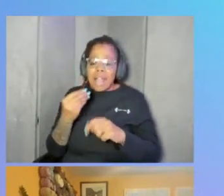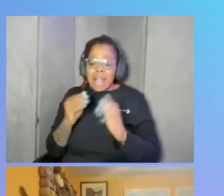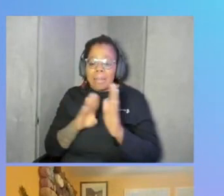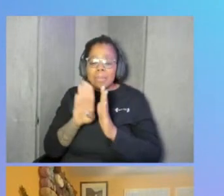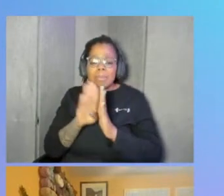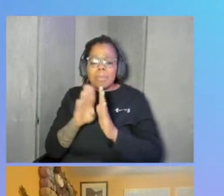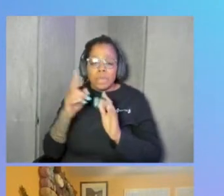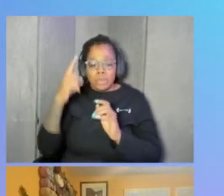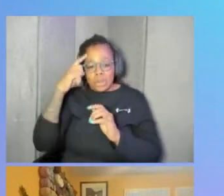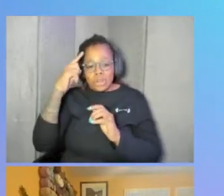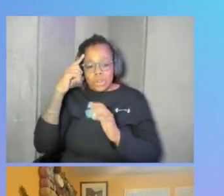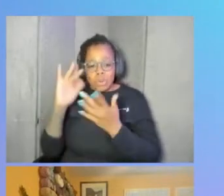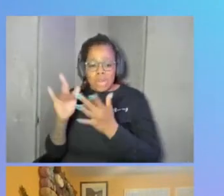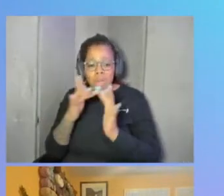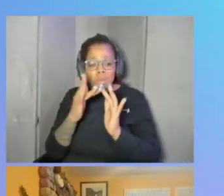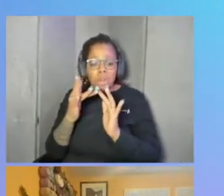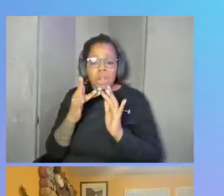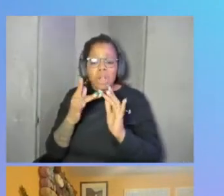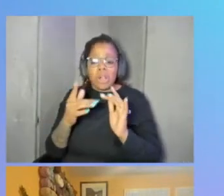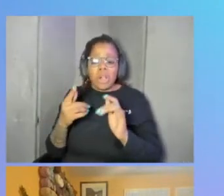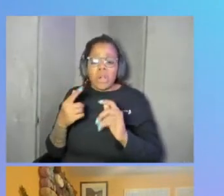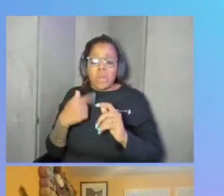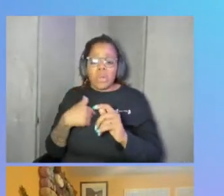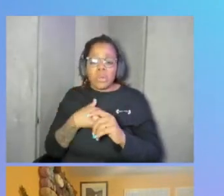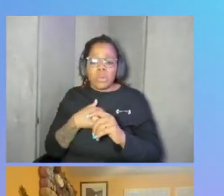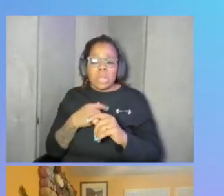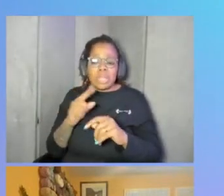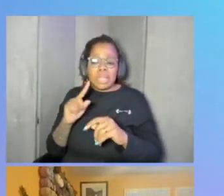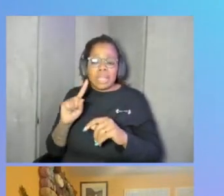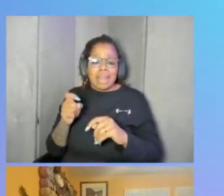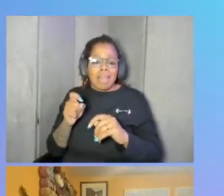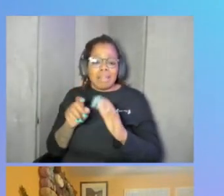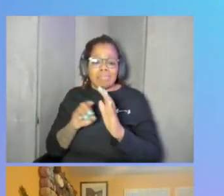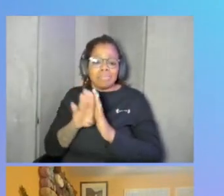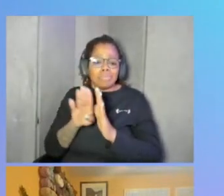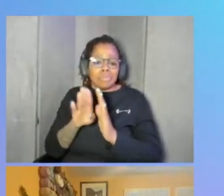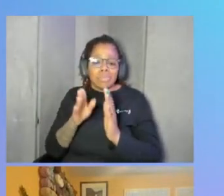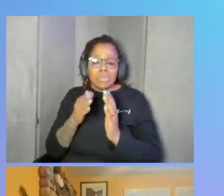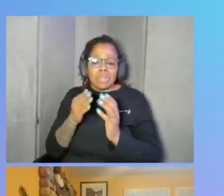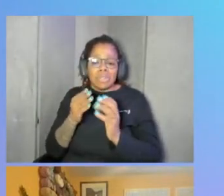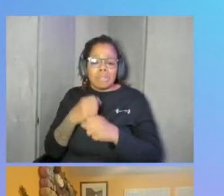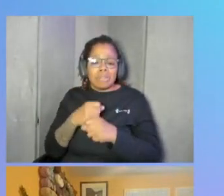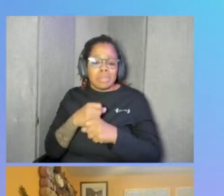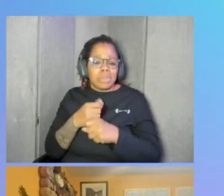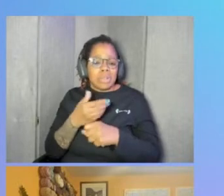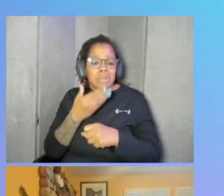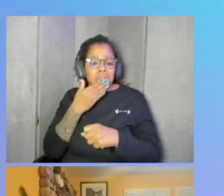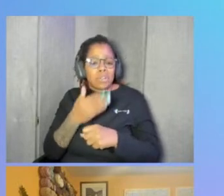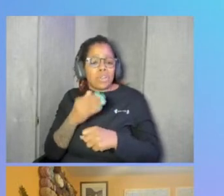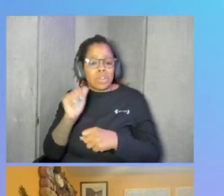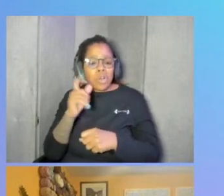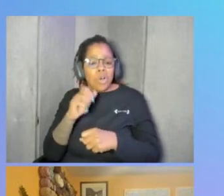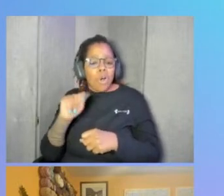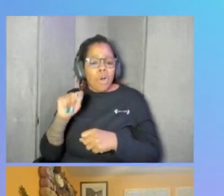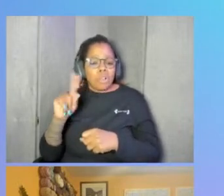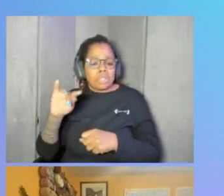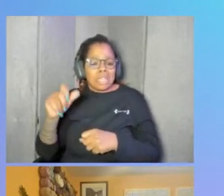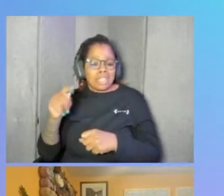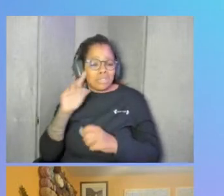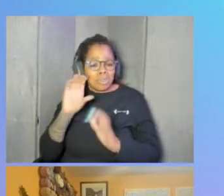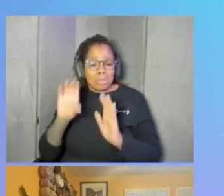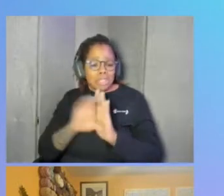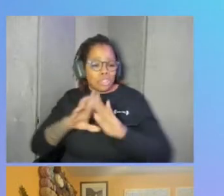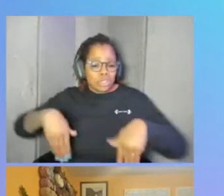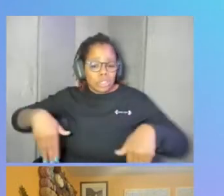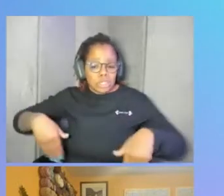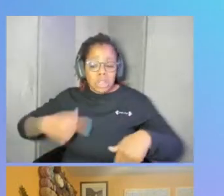network around. We can't even generate good alt text yet for pictures. We're getting better,